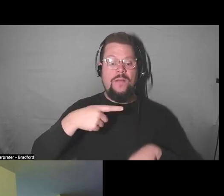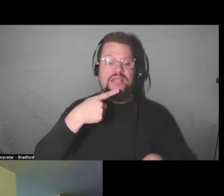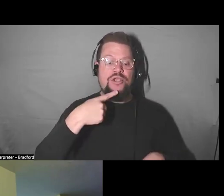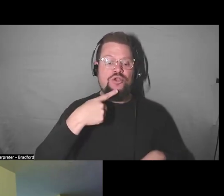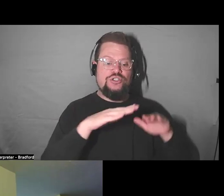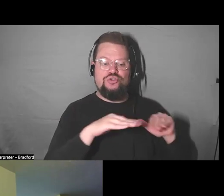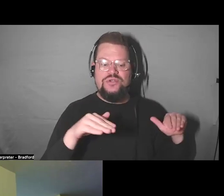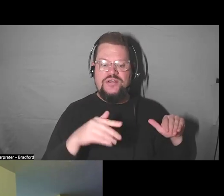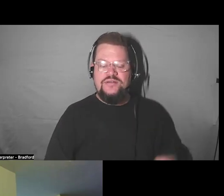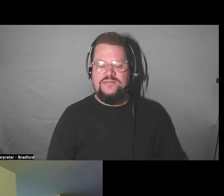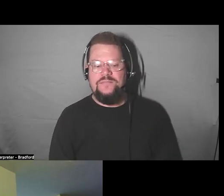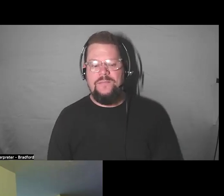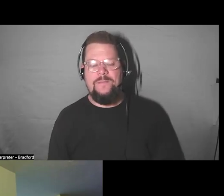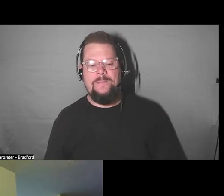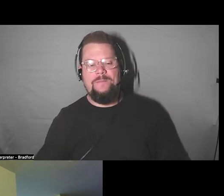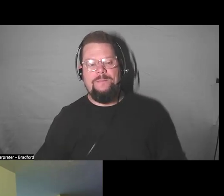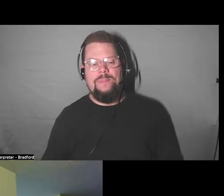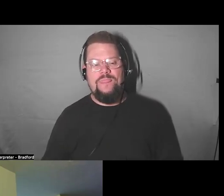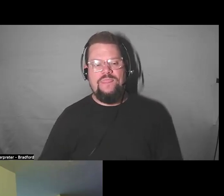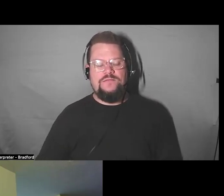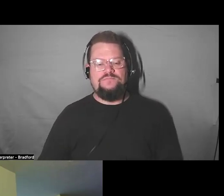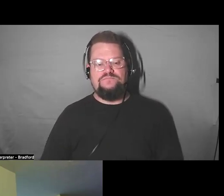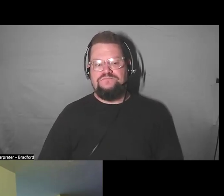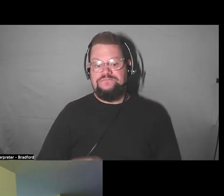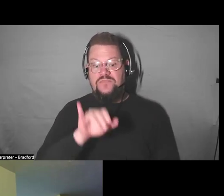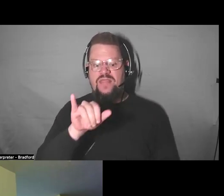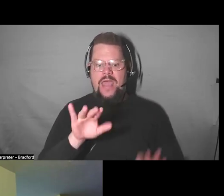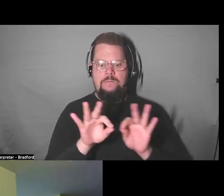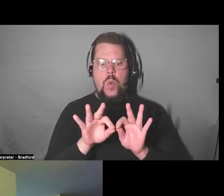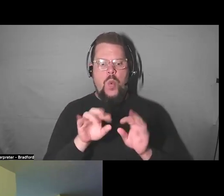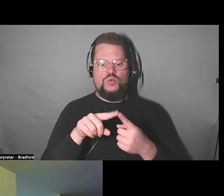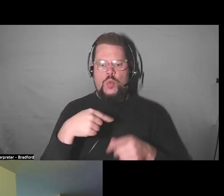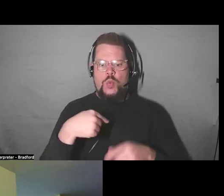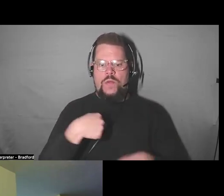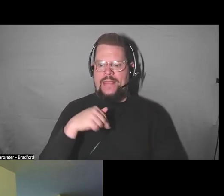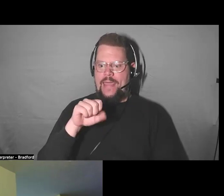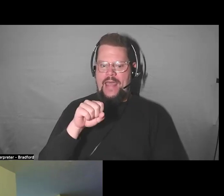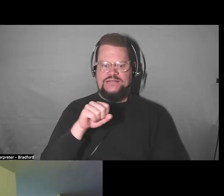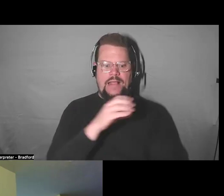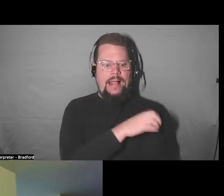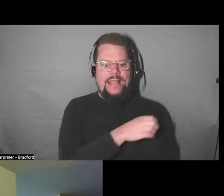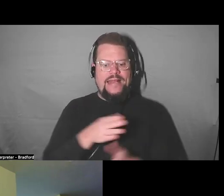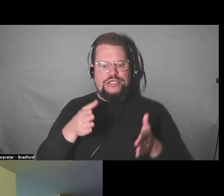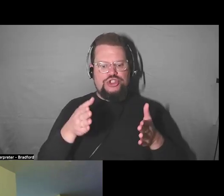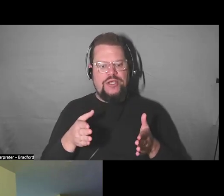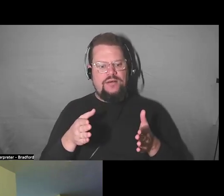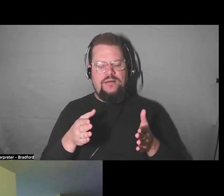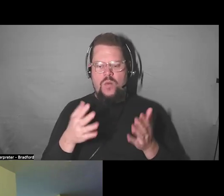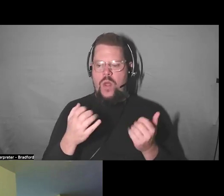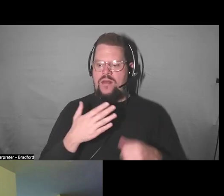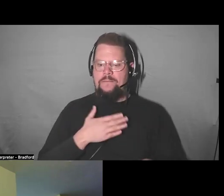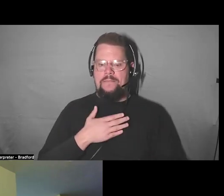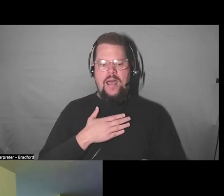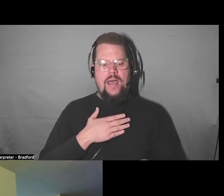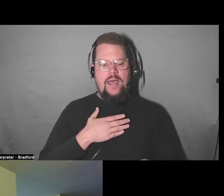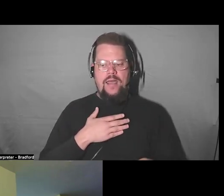children. Um, that was important for me as a clinician, as a kind of one of my learning outcomes